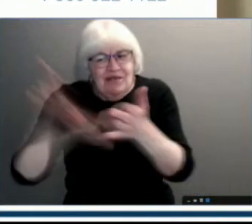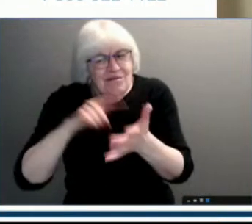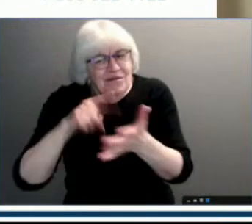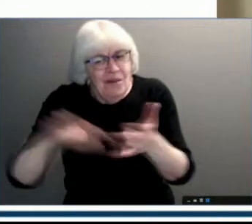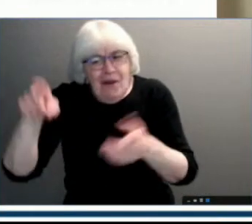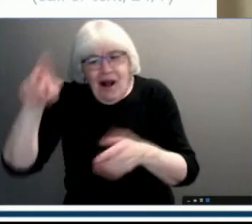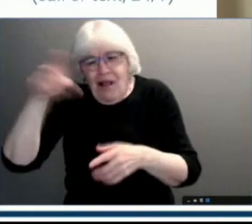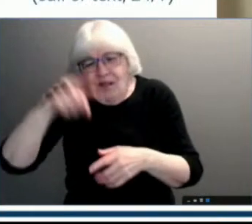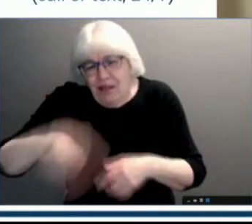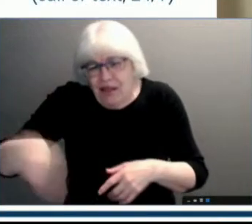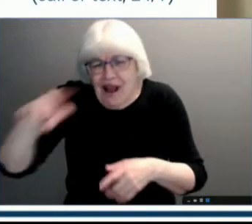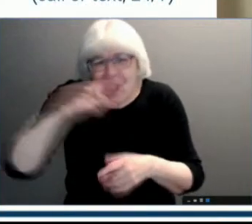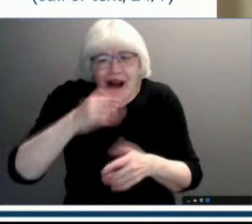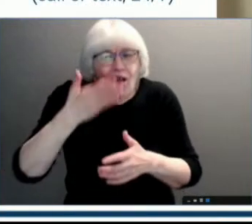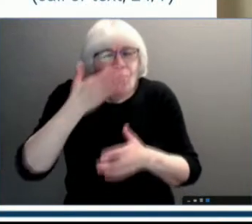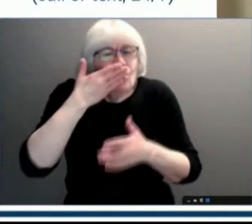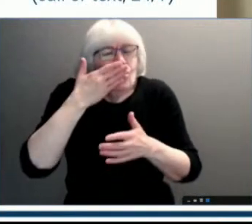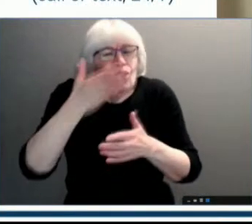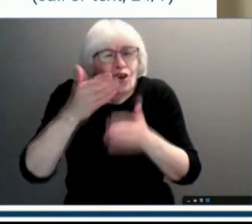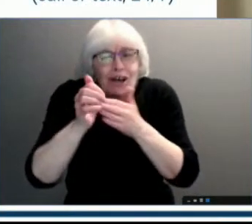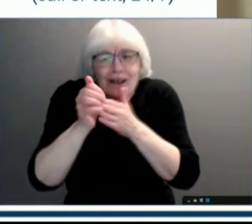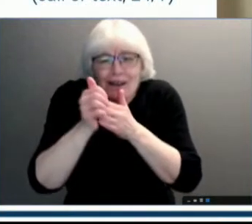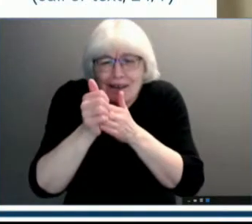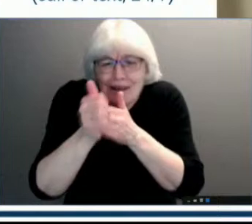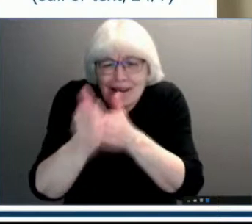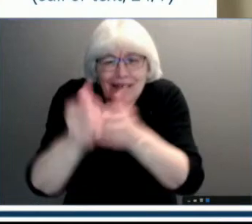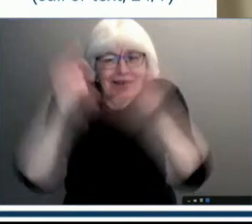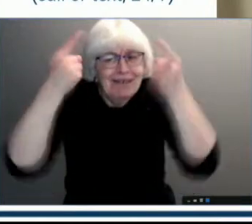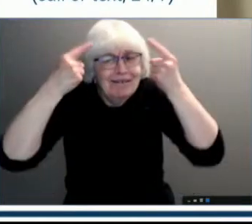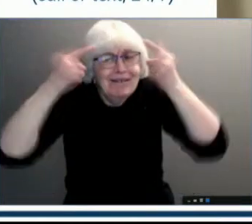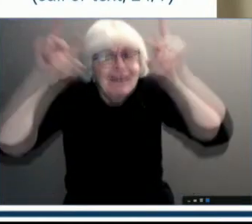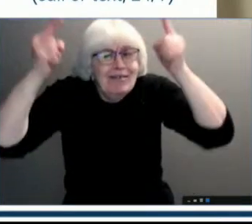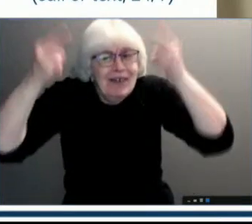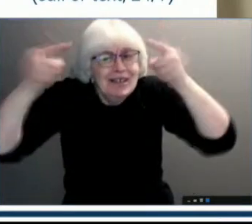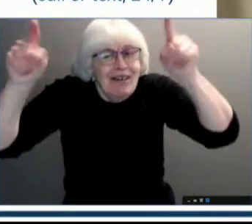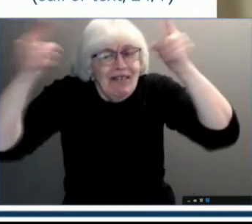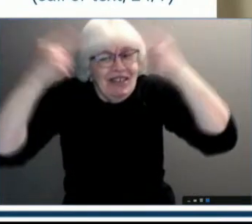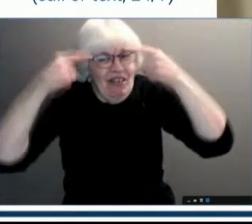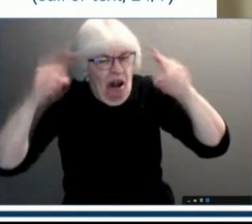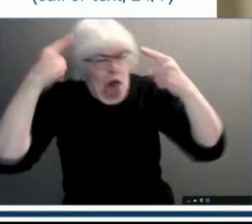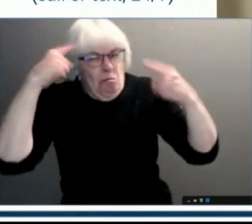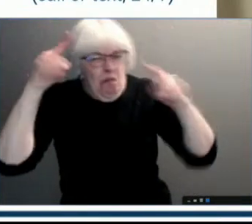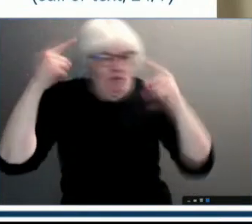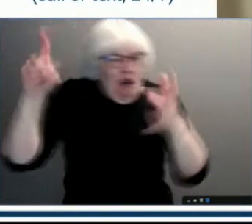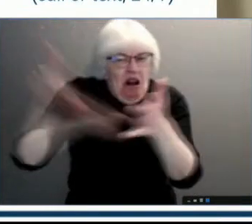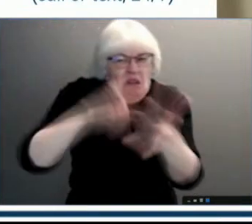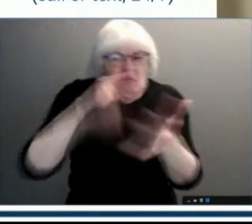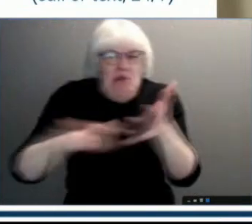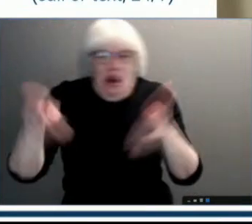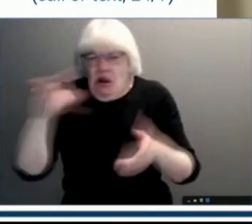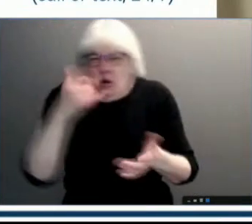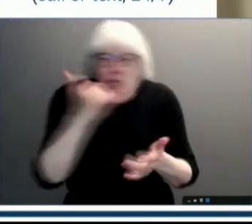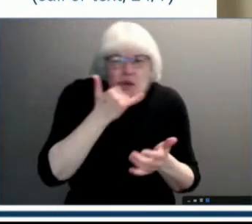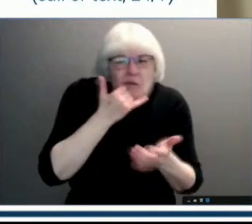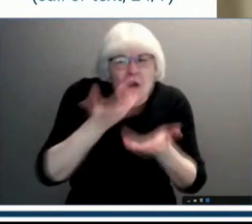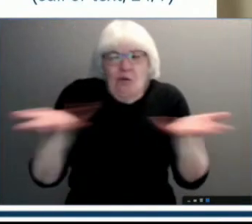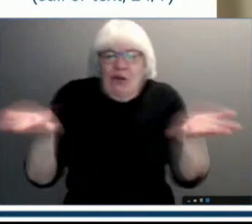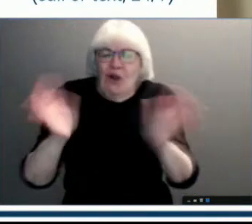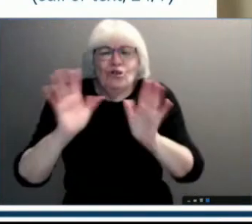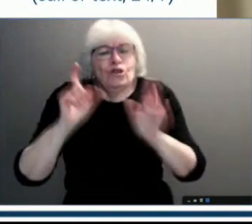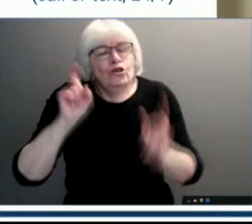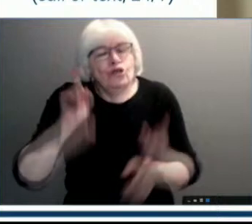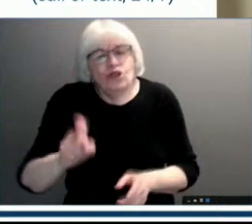pandemic, it's just wrong to do that. No one should stand for people questioning Dr. Strang's integrity or the advice he is giving. The reality